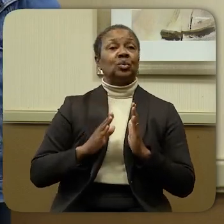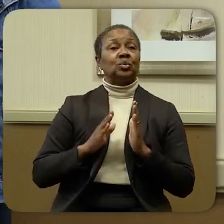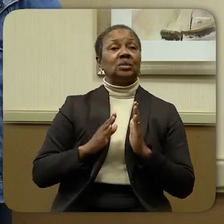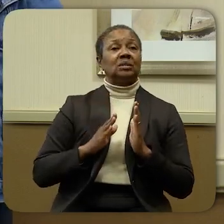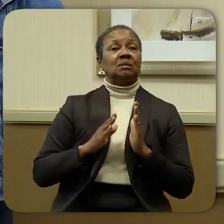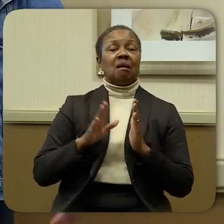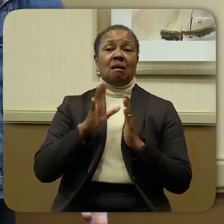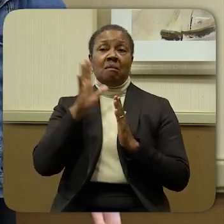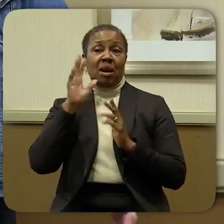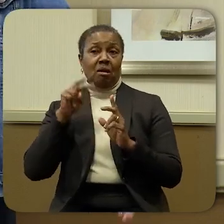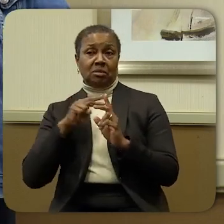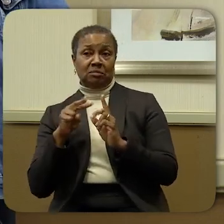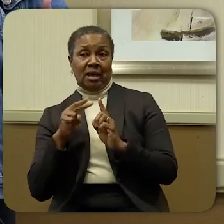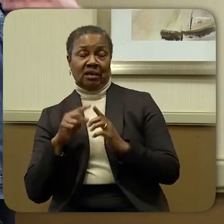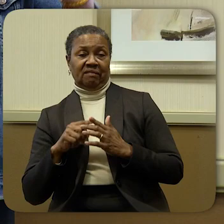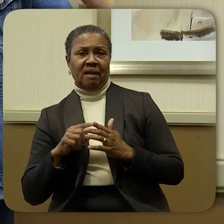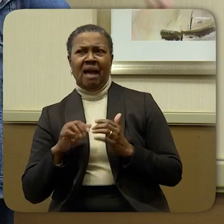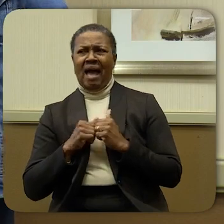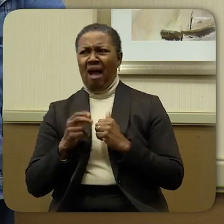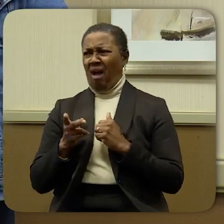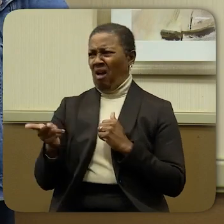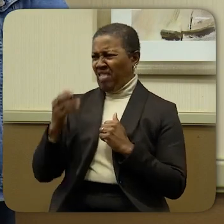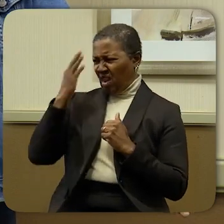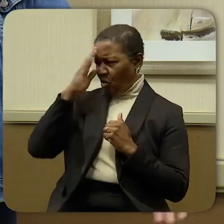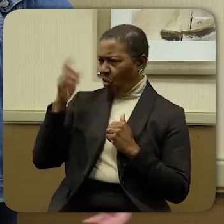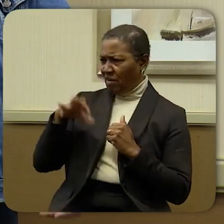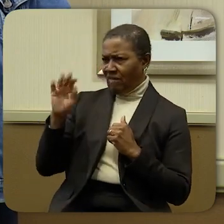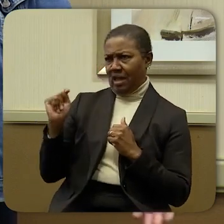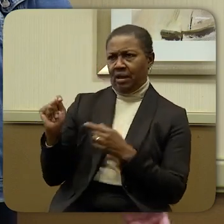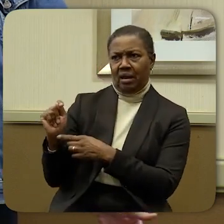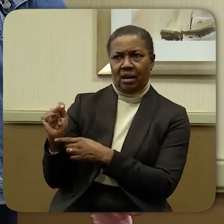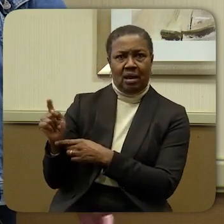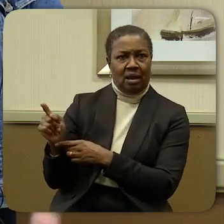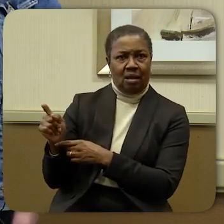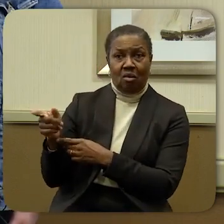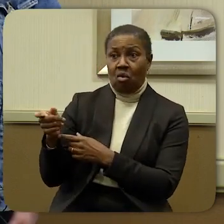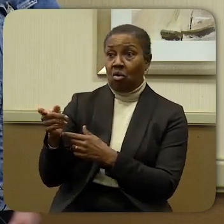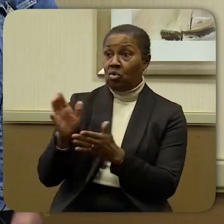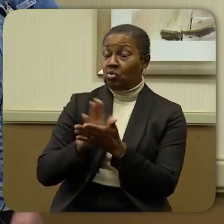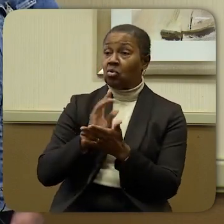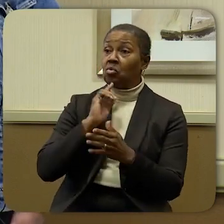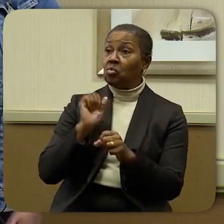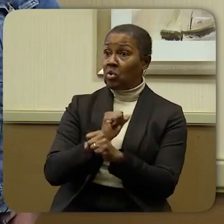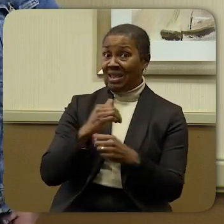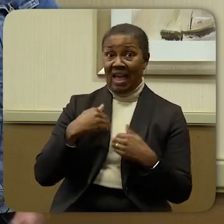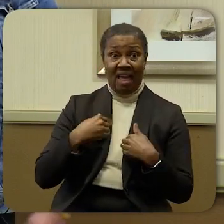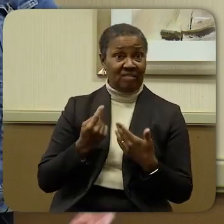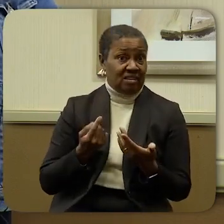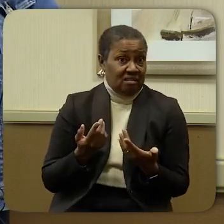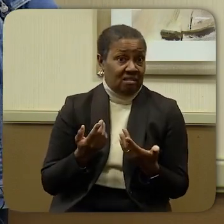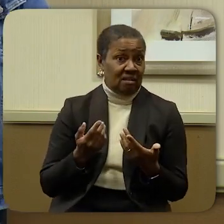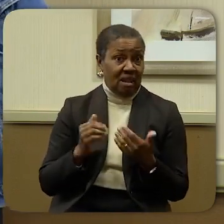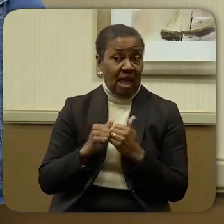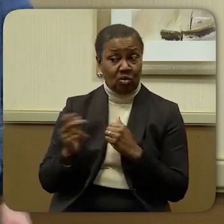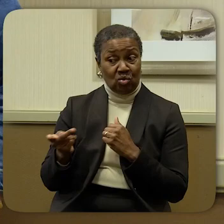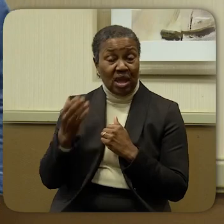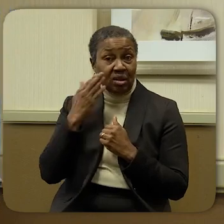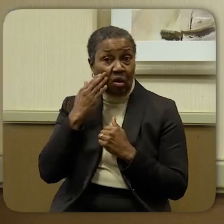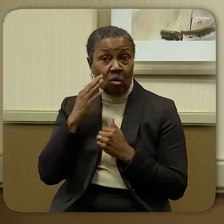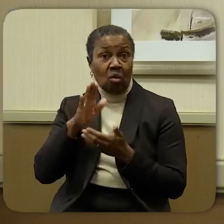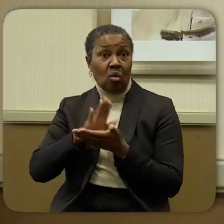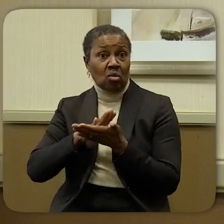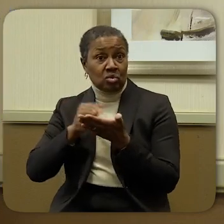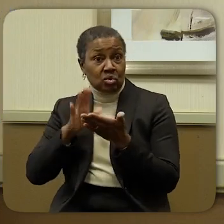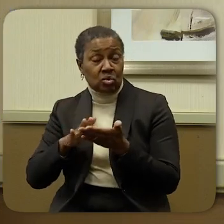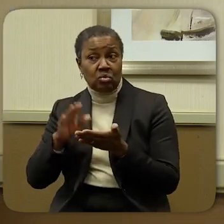and parents, how do they know to find that there, or that your school would even do that? So, that's a